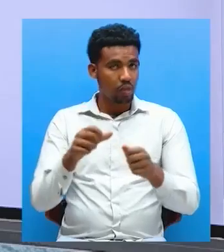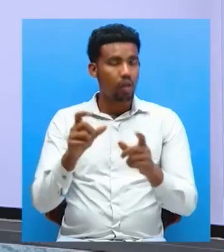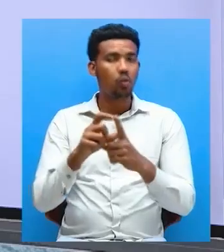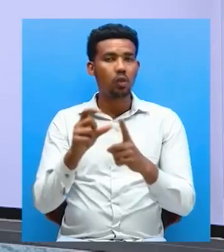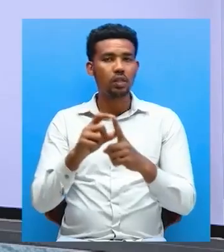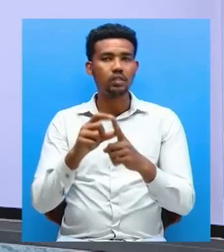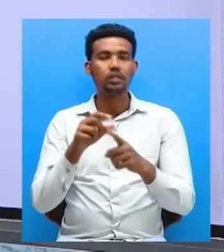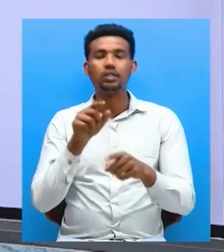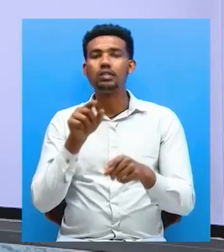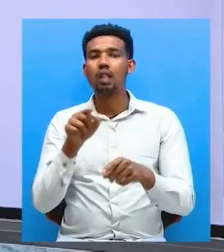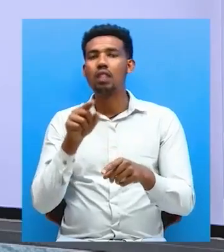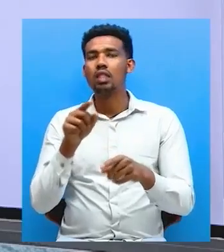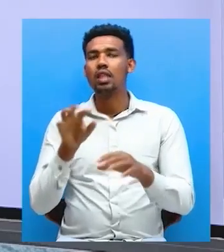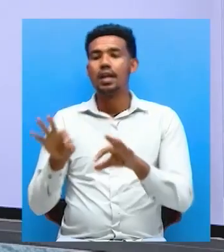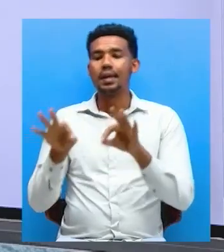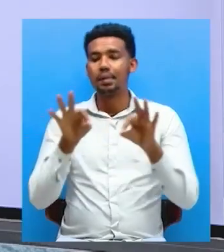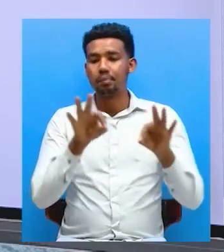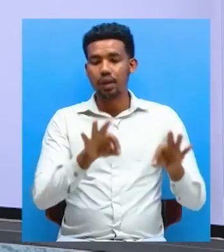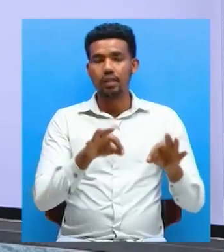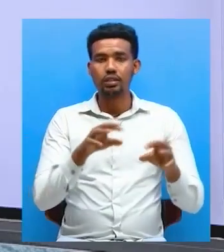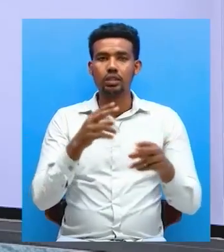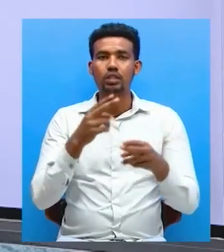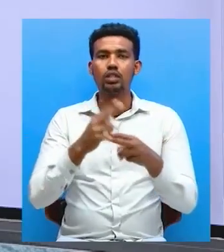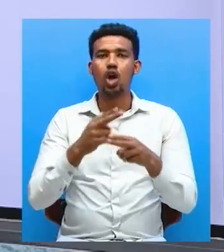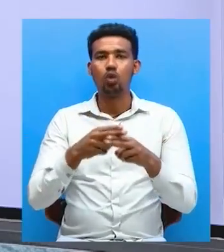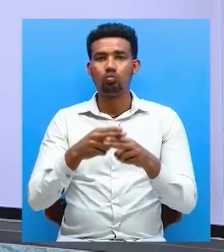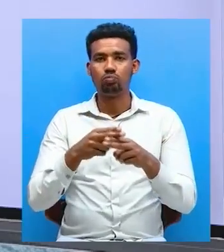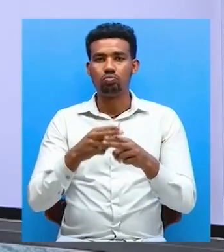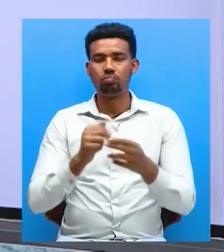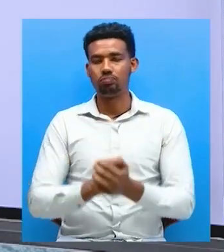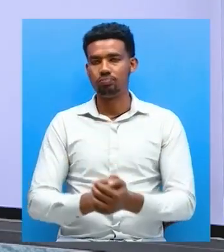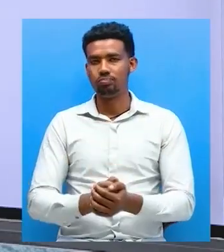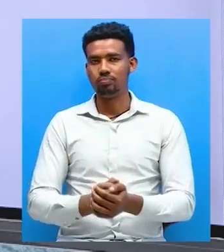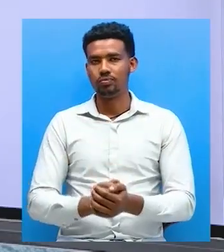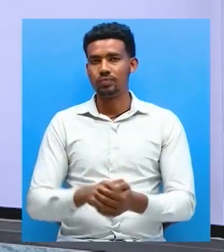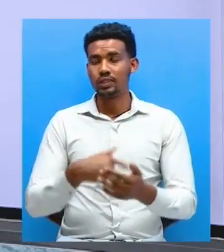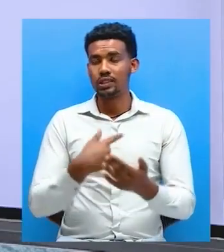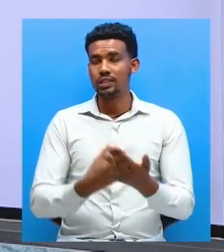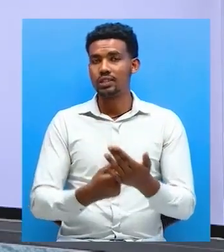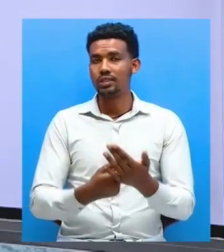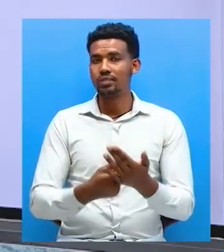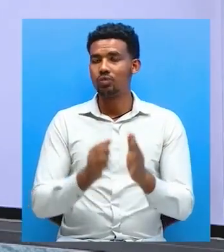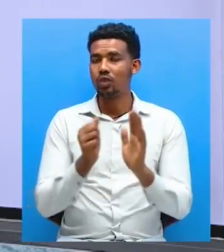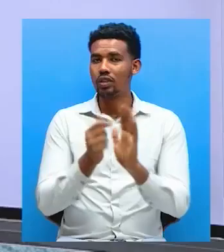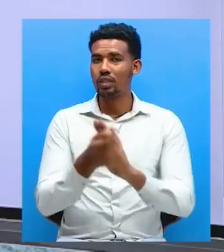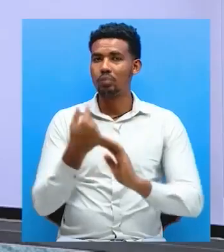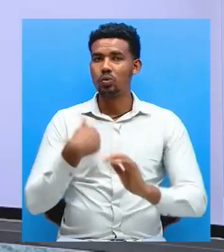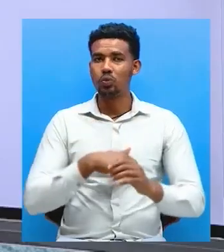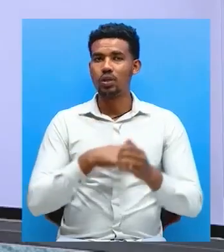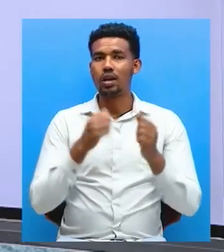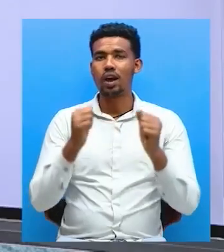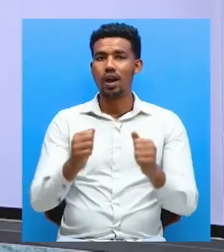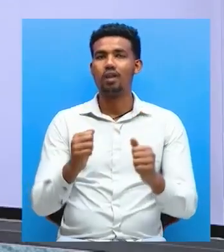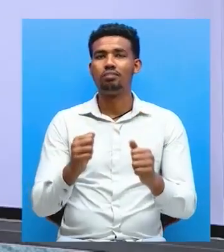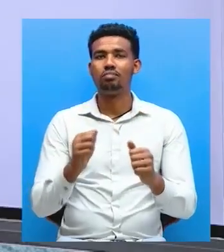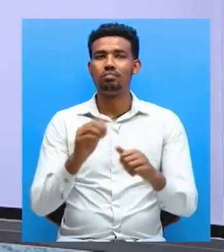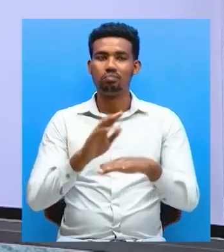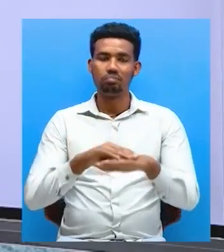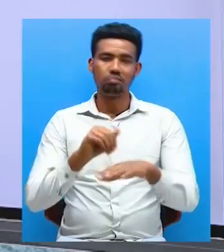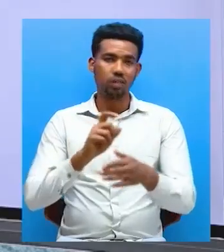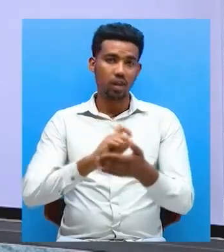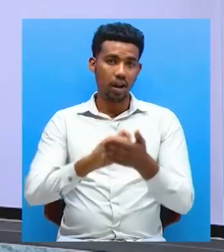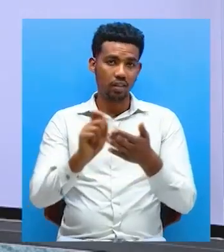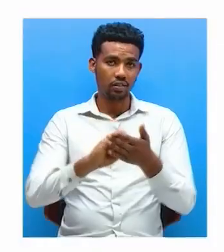words that replace noun, we said. So, for example, here we can mention, let us write some pronoun